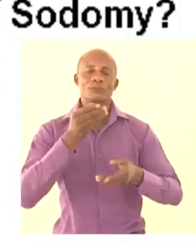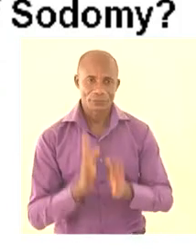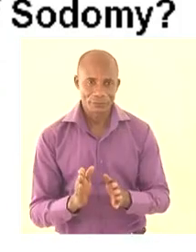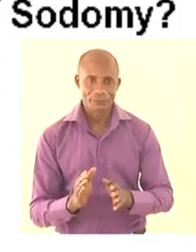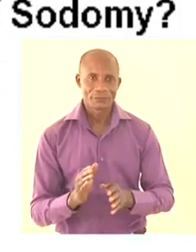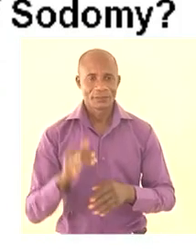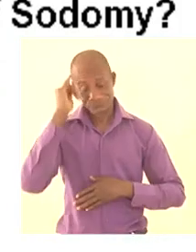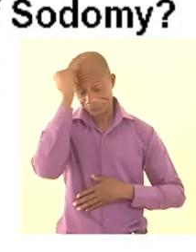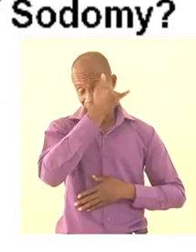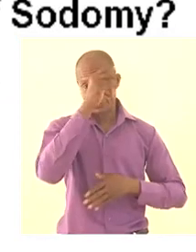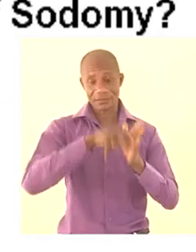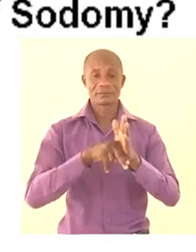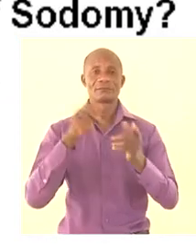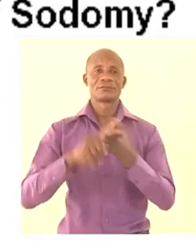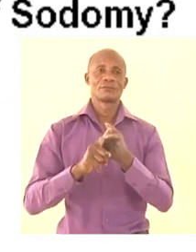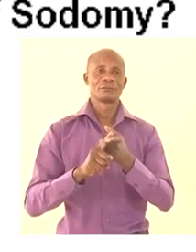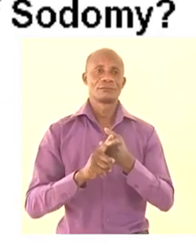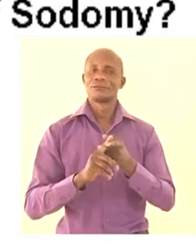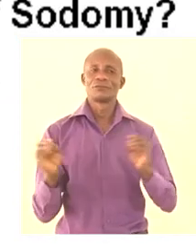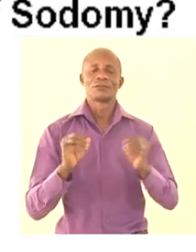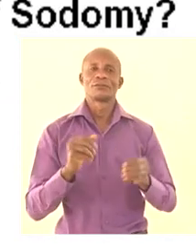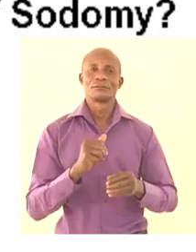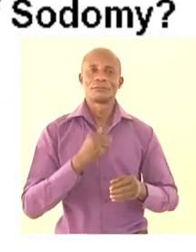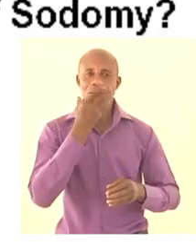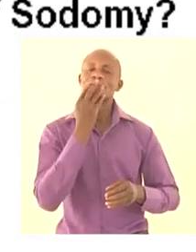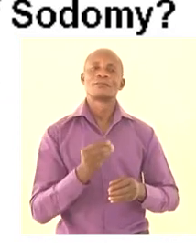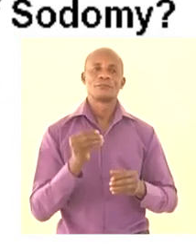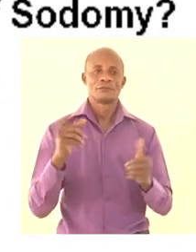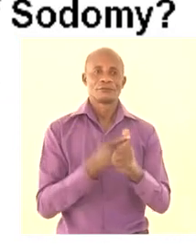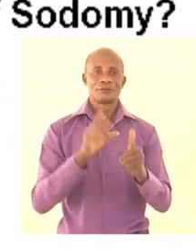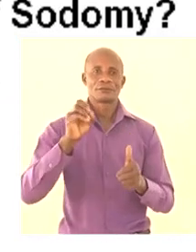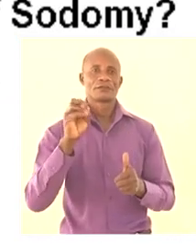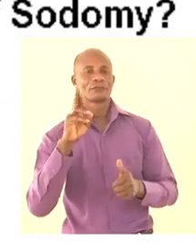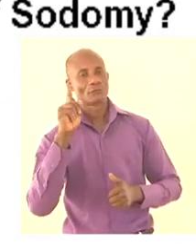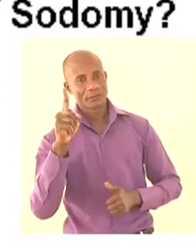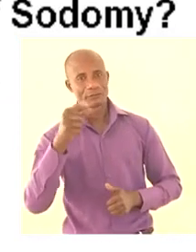and nonsense or foolishness to Gentiles. 1 Corinthians